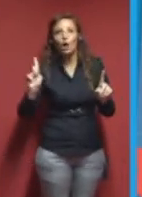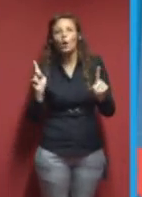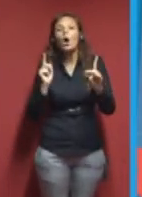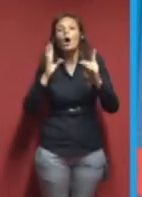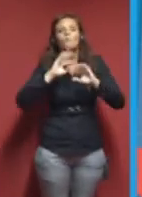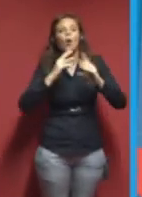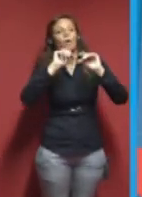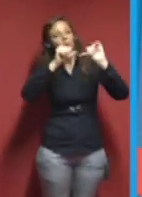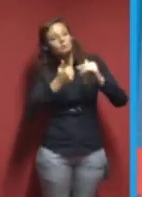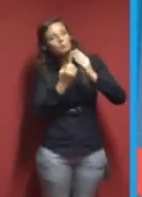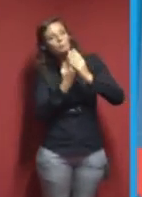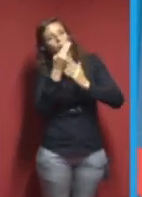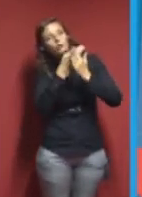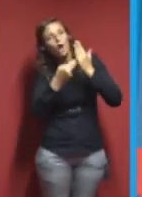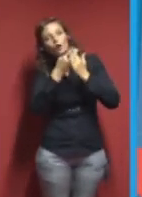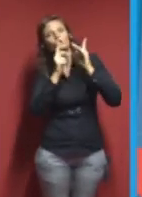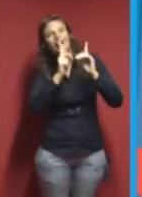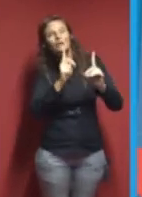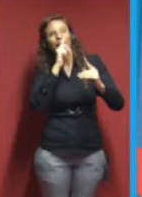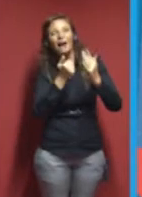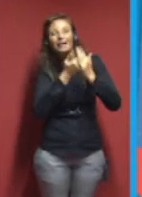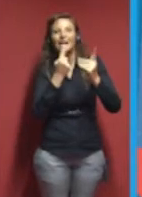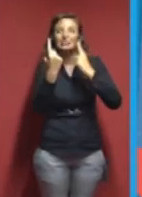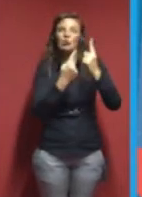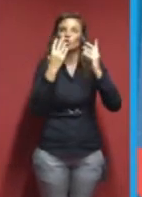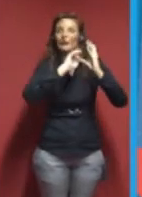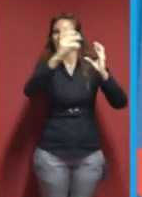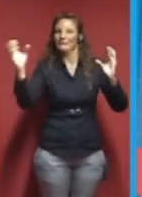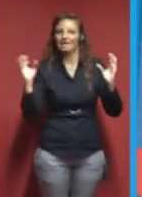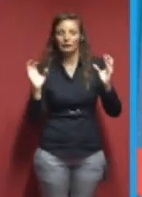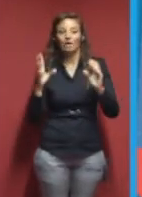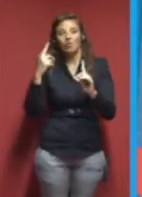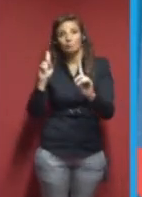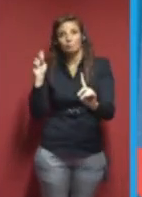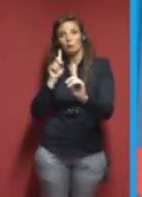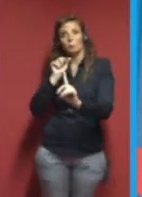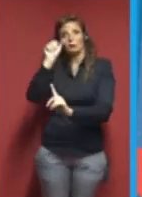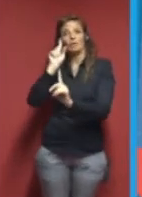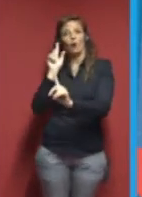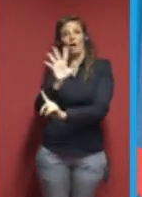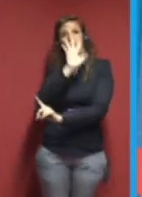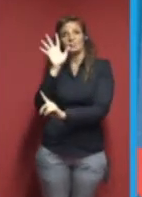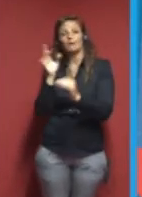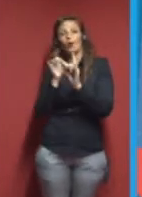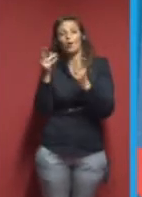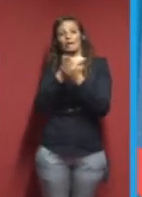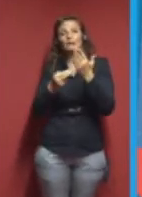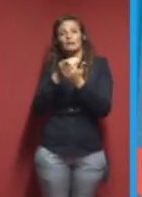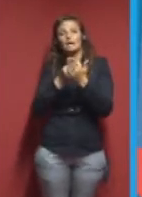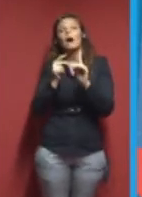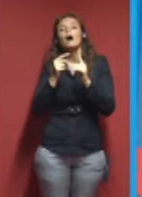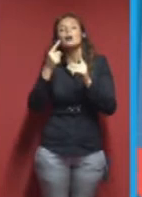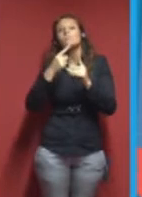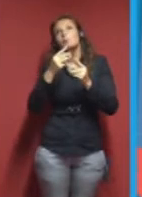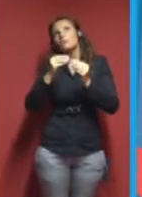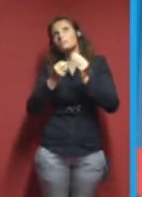And this is, for example, the first example that open design have found. This was done at the end of the 90s by ThinkCycle. It was a platform developed by